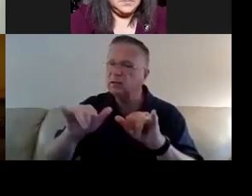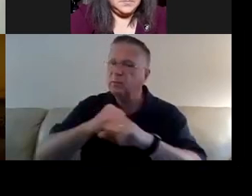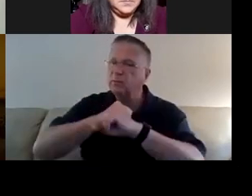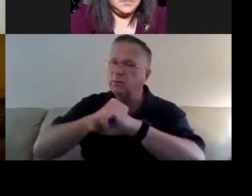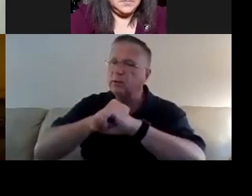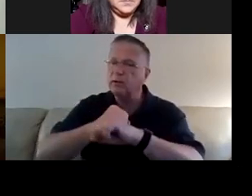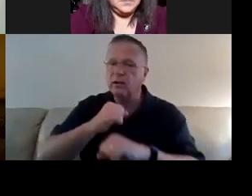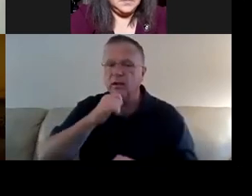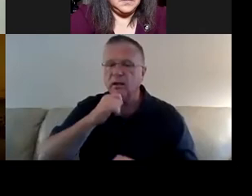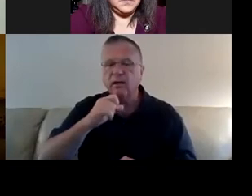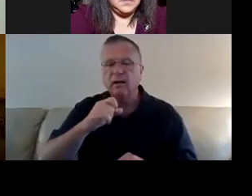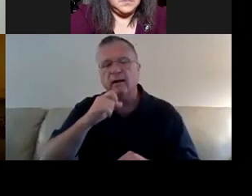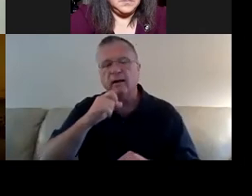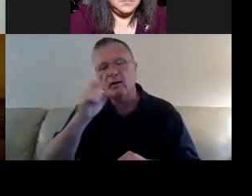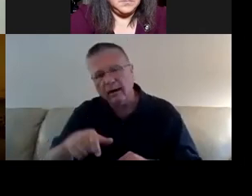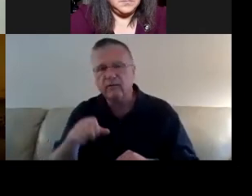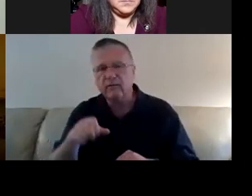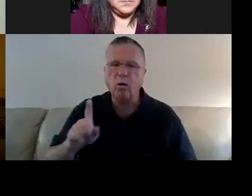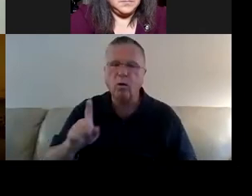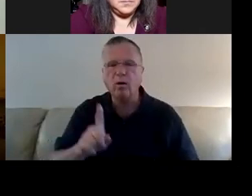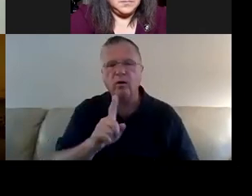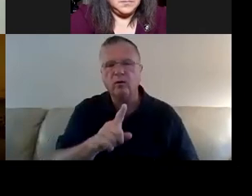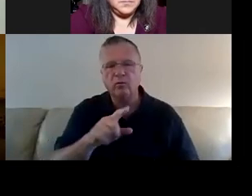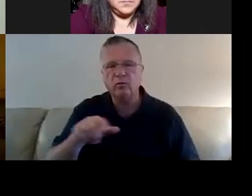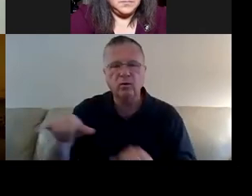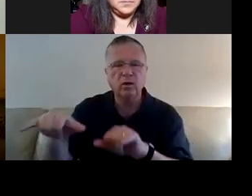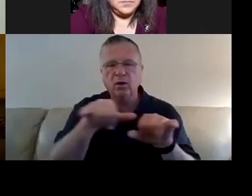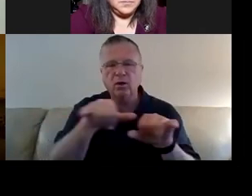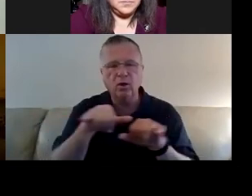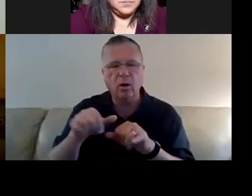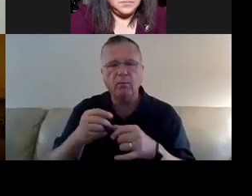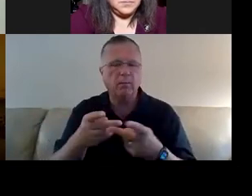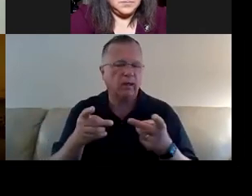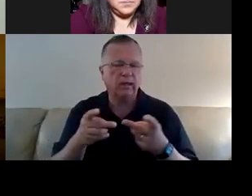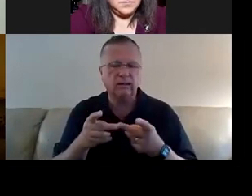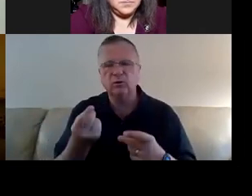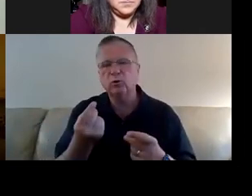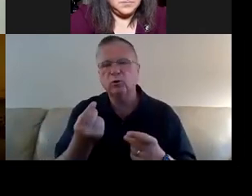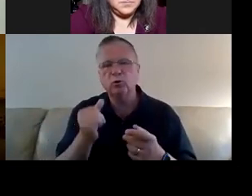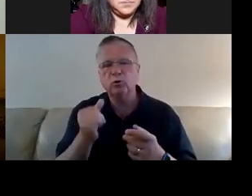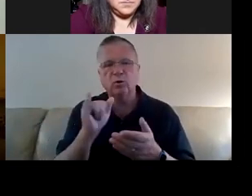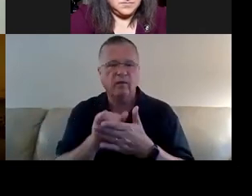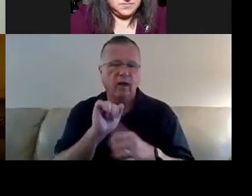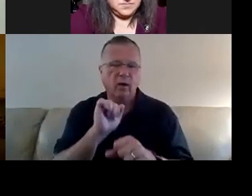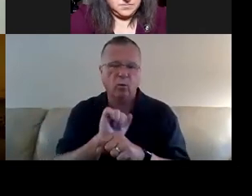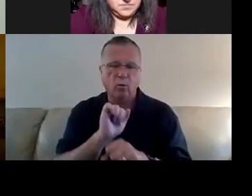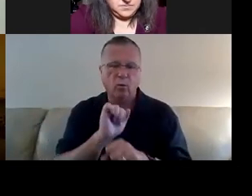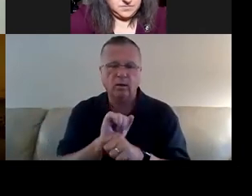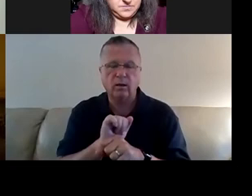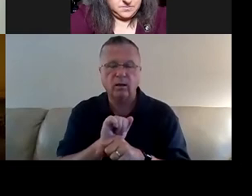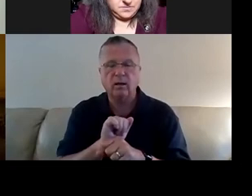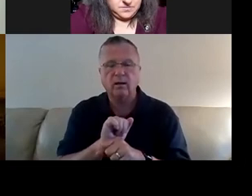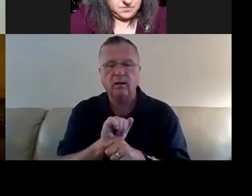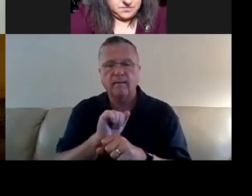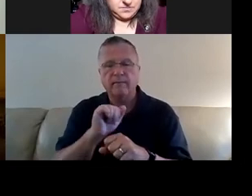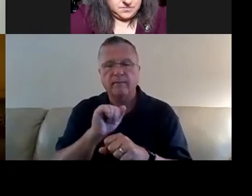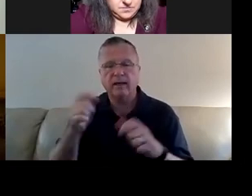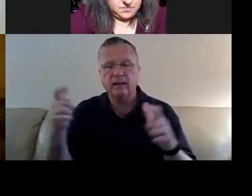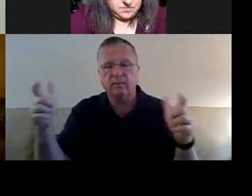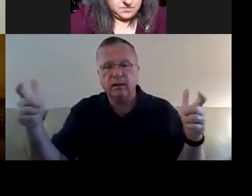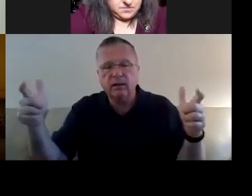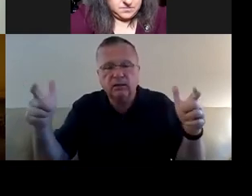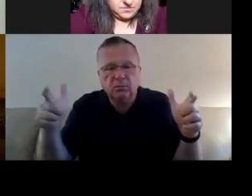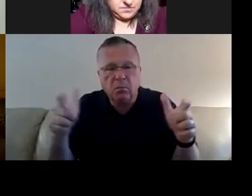common places. To do a lot of that work, this footprint had to be reduced so that